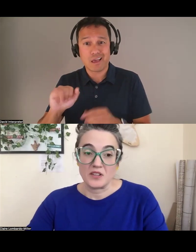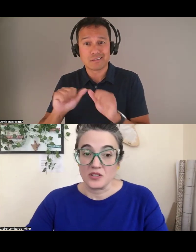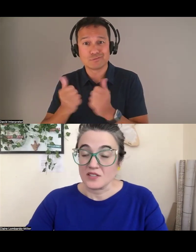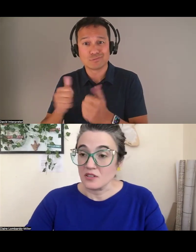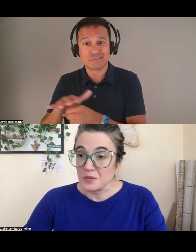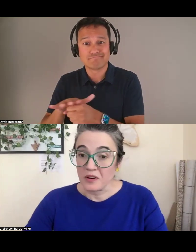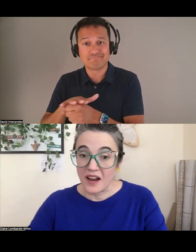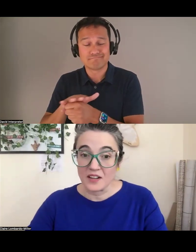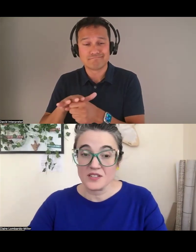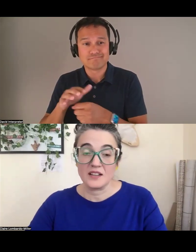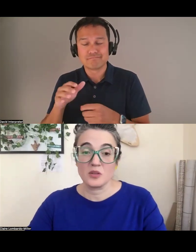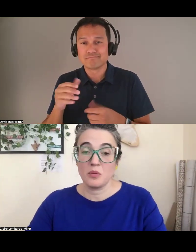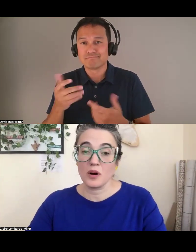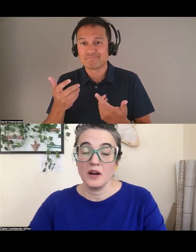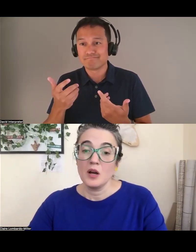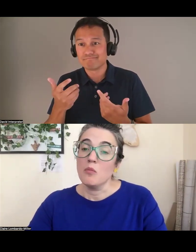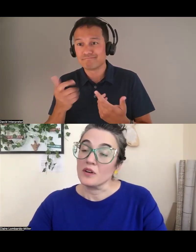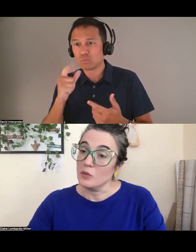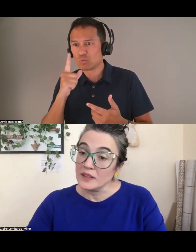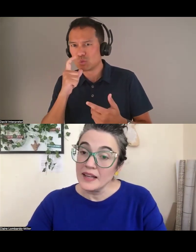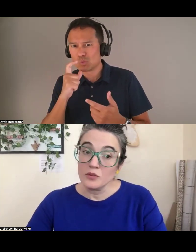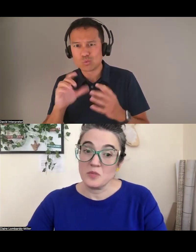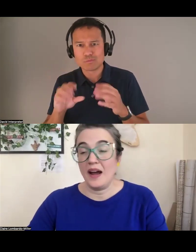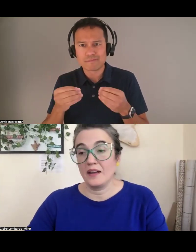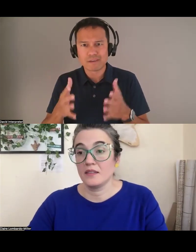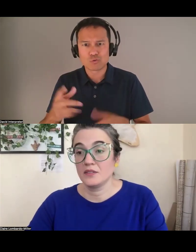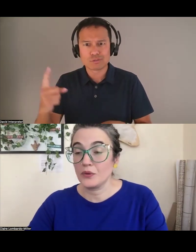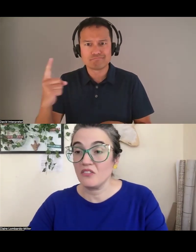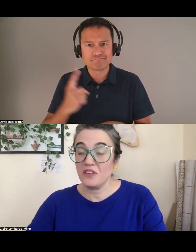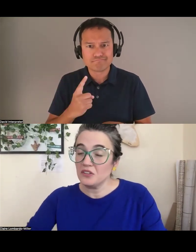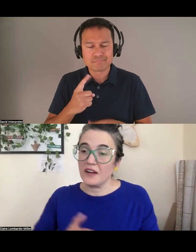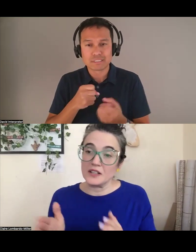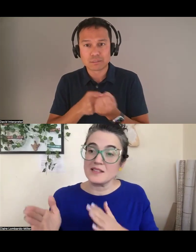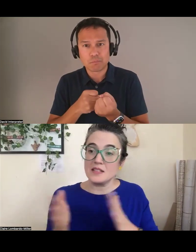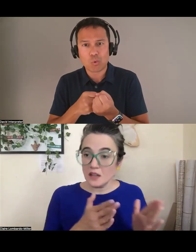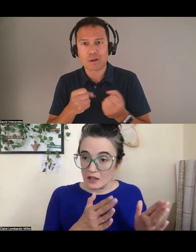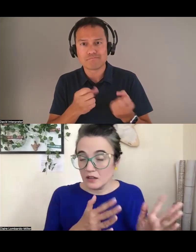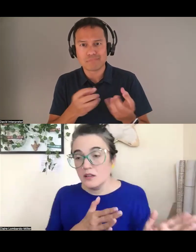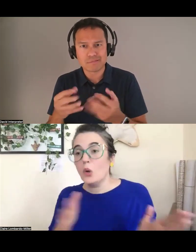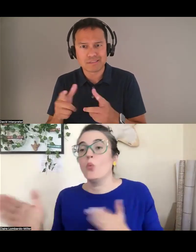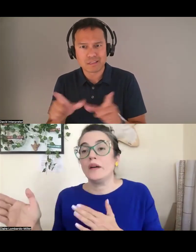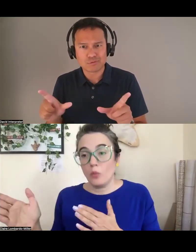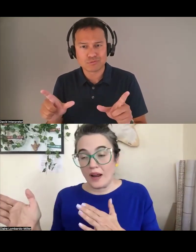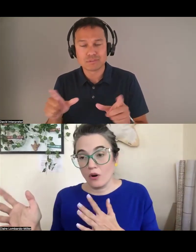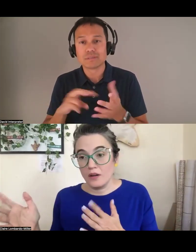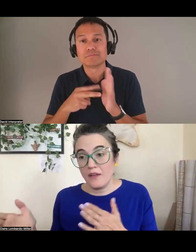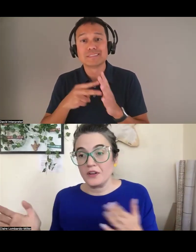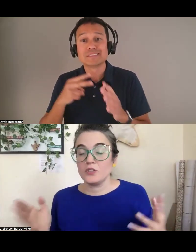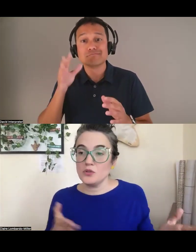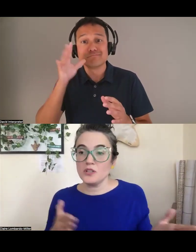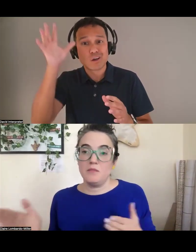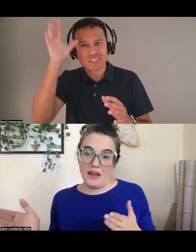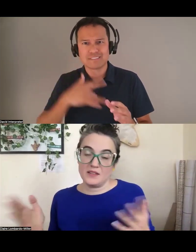about specialty service providers that support more than one language path. So they feel very steered one way or